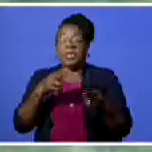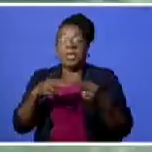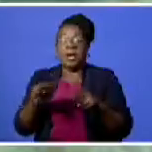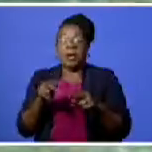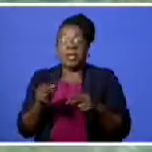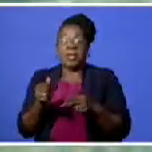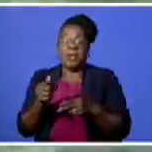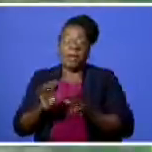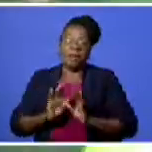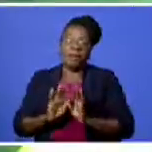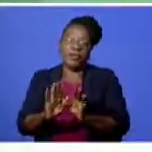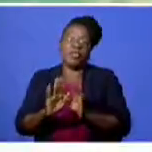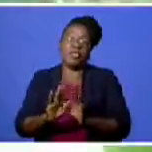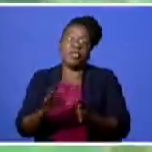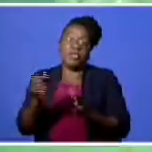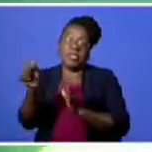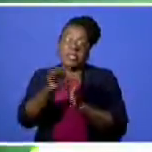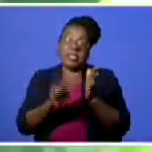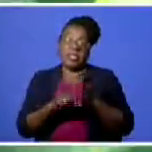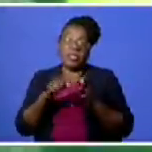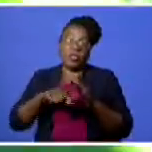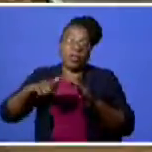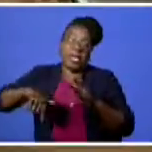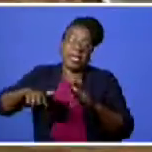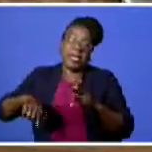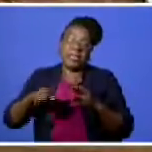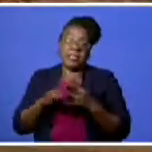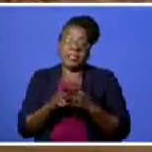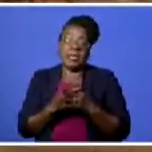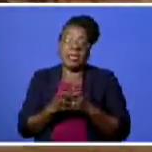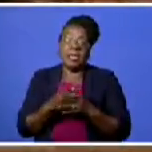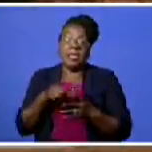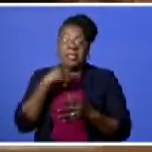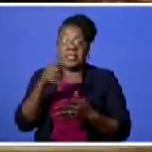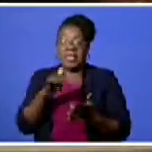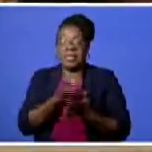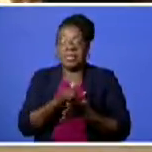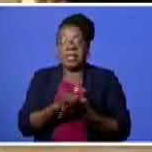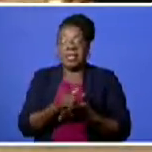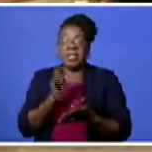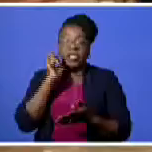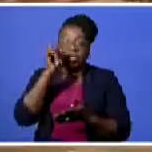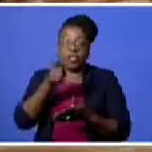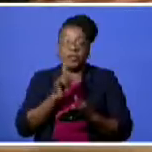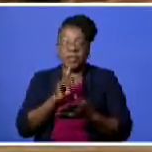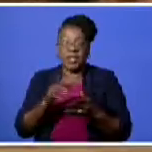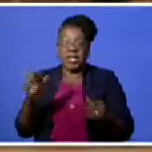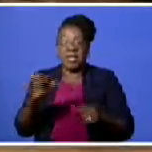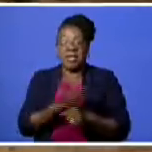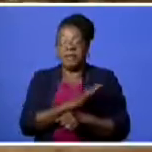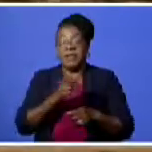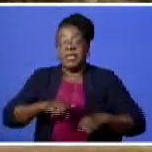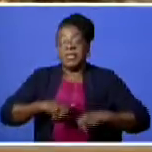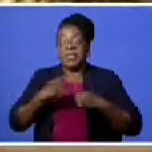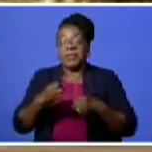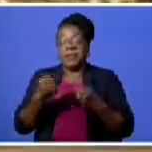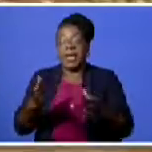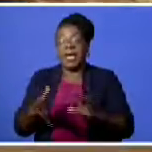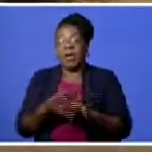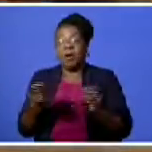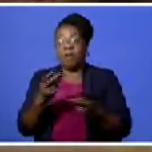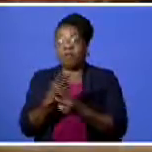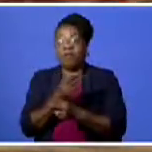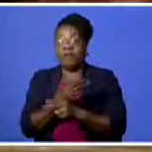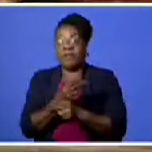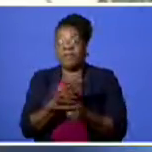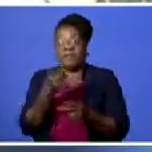no significant damage to vessels and traps. He assured customers, however, that there should be a sufficient supply of the tasty crustacean to